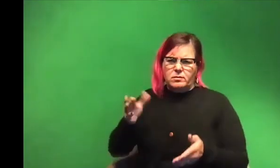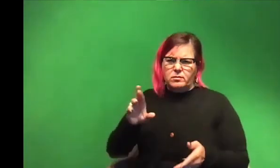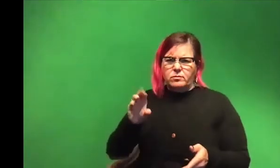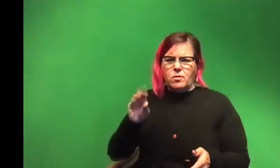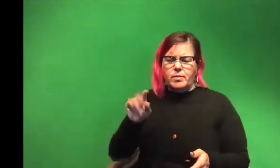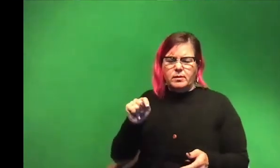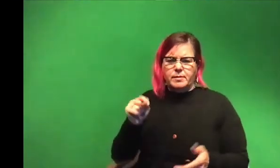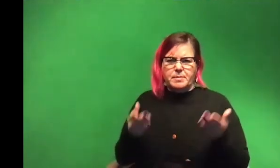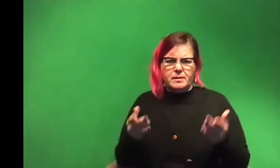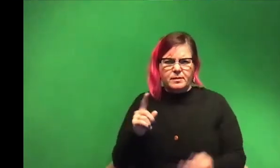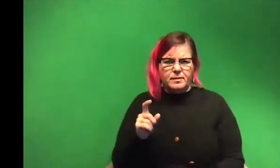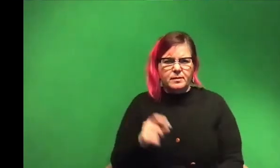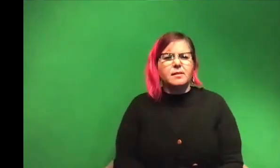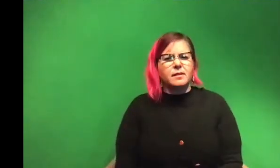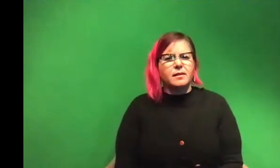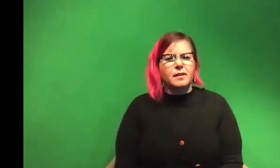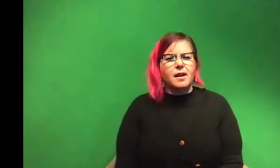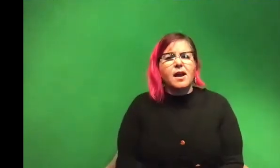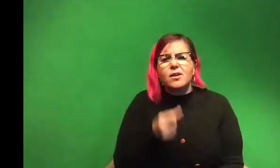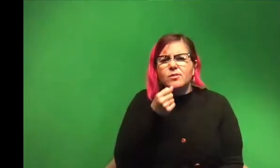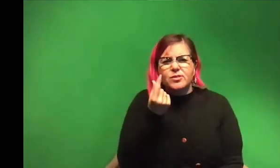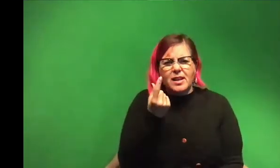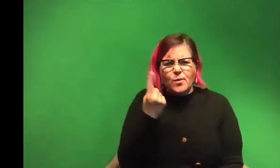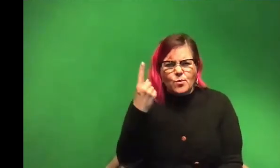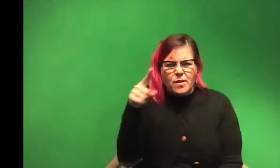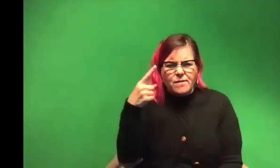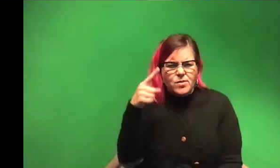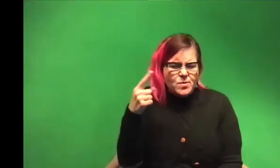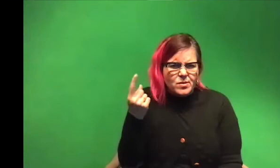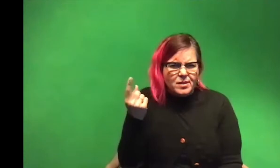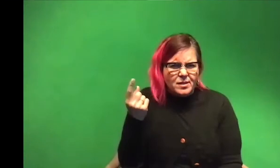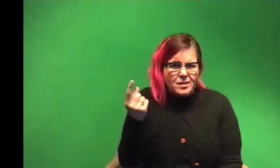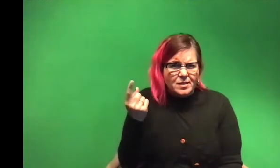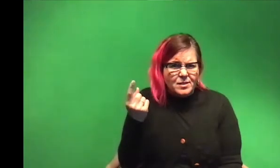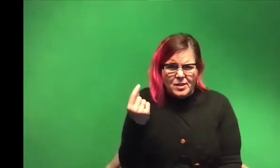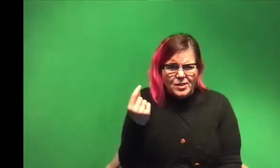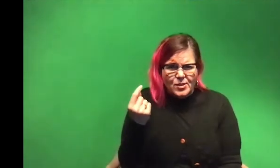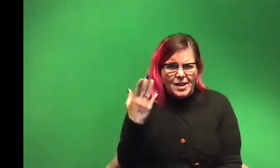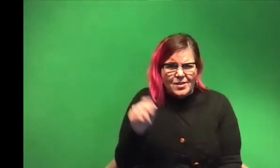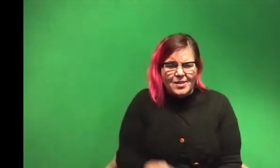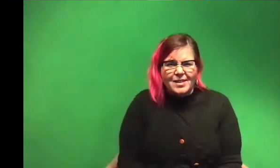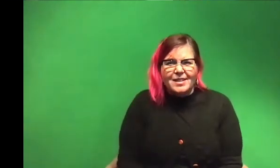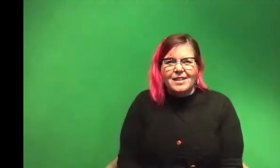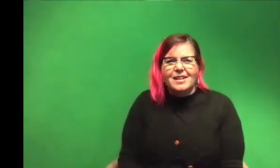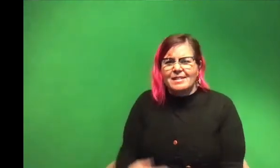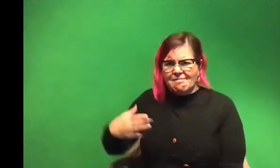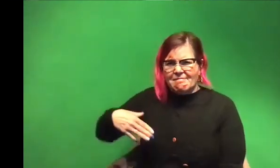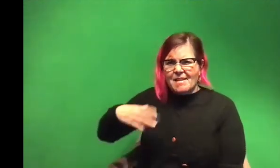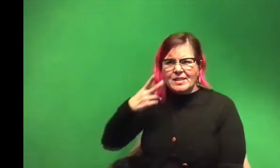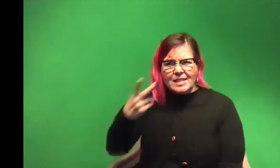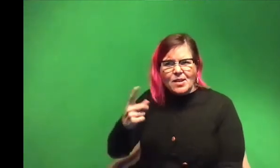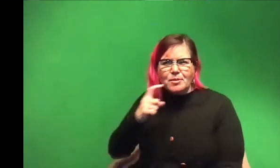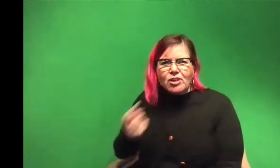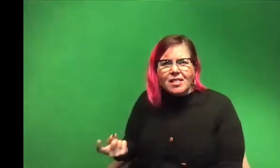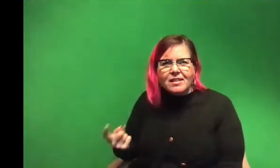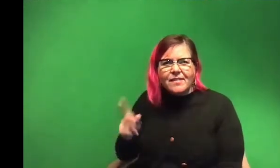ground robot. Yeah, Yeah. I really don't know what those robots are doing. They're just like, I don't I've know. never seen one. Now I'm jealous.